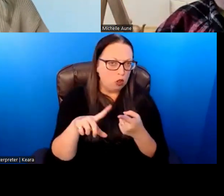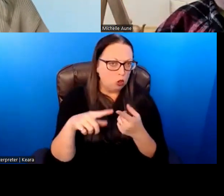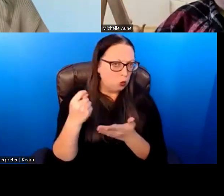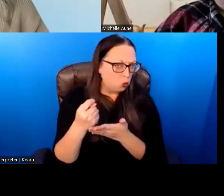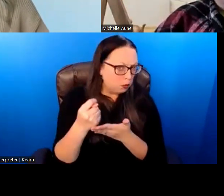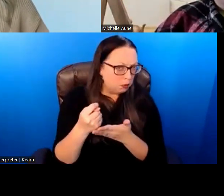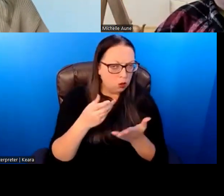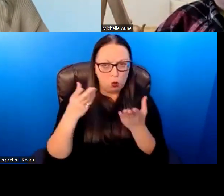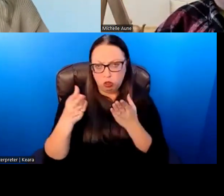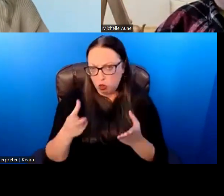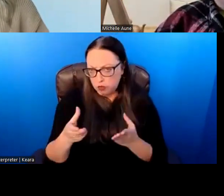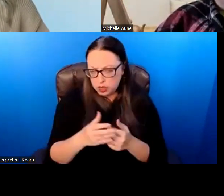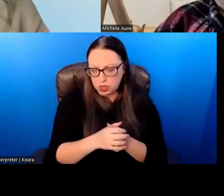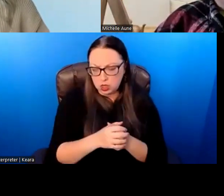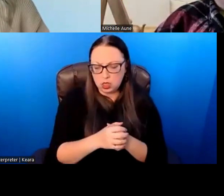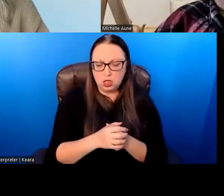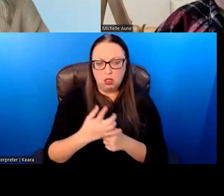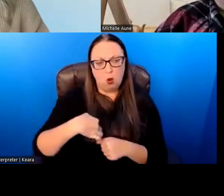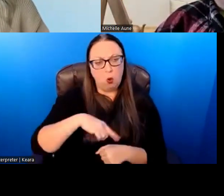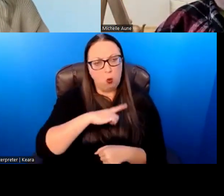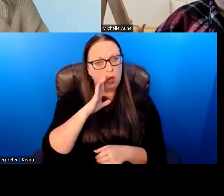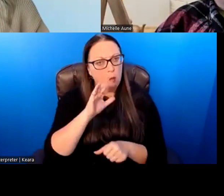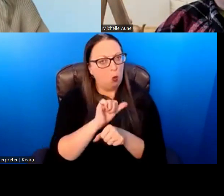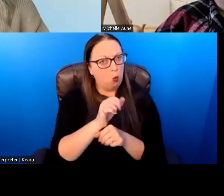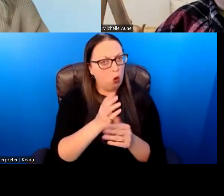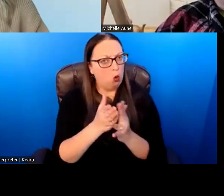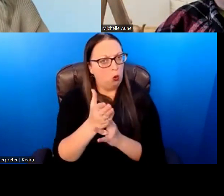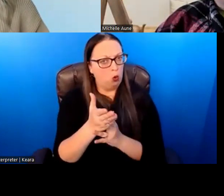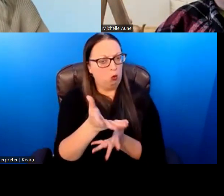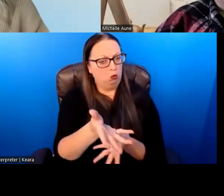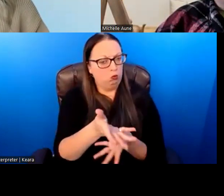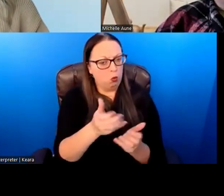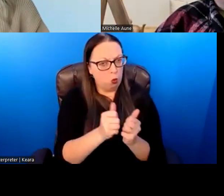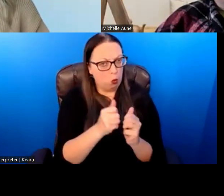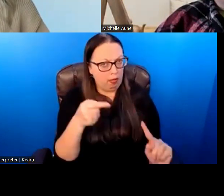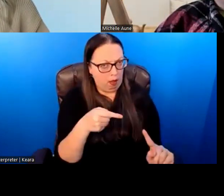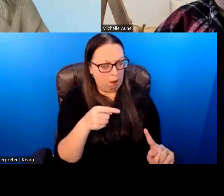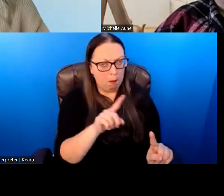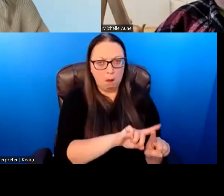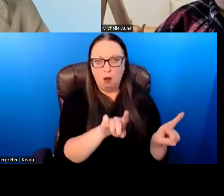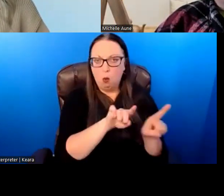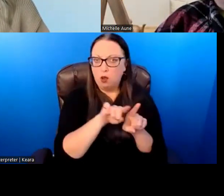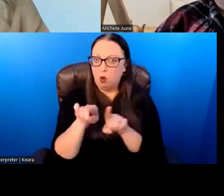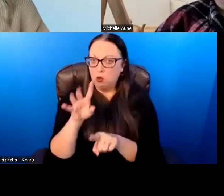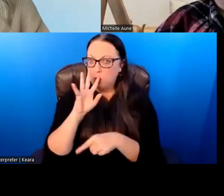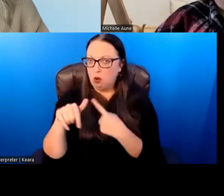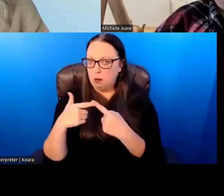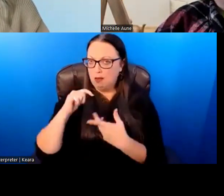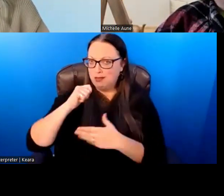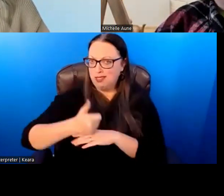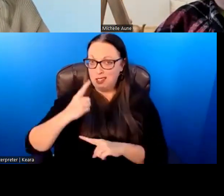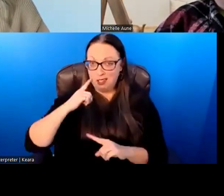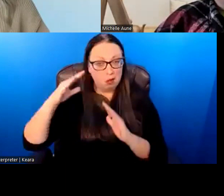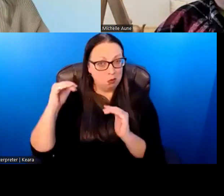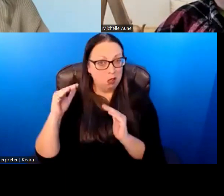or services, we'll work through some of that with them. But then we also talk about setting expectations,